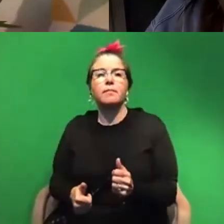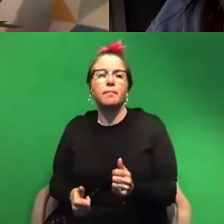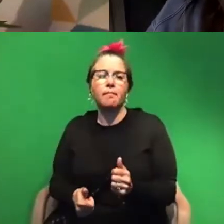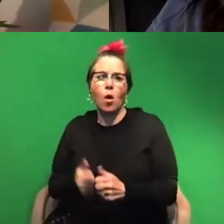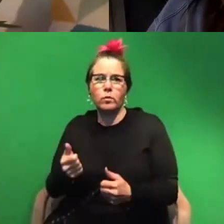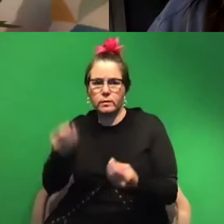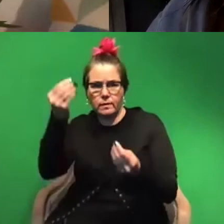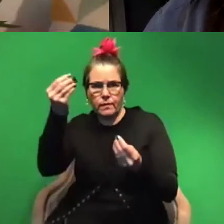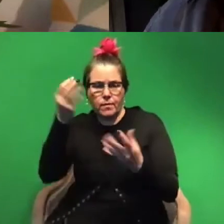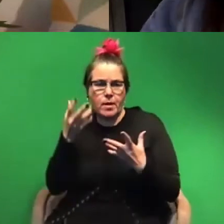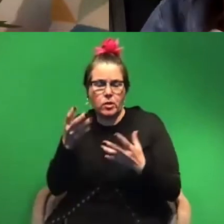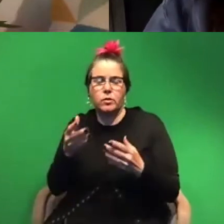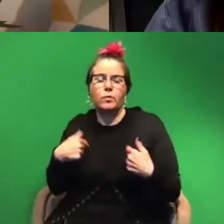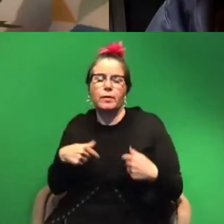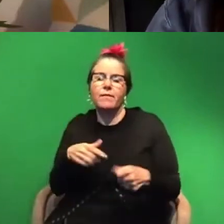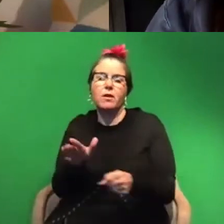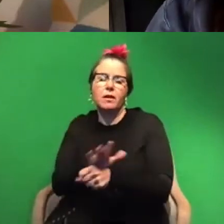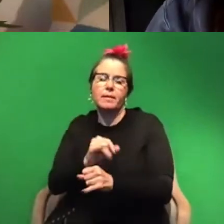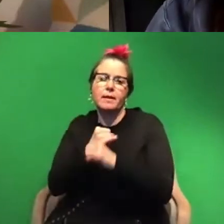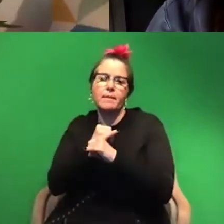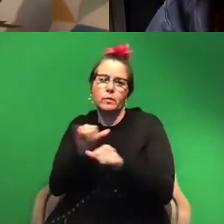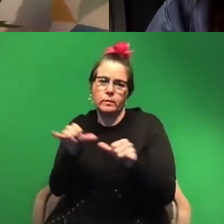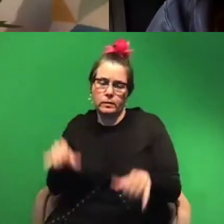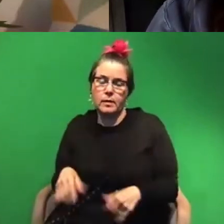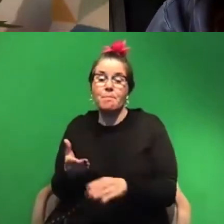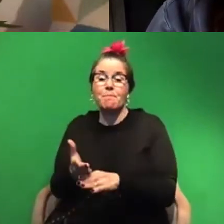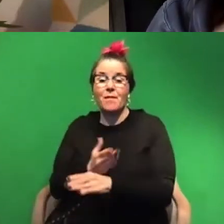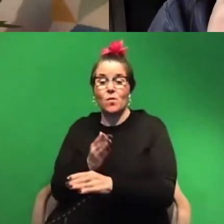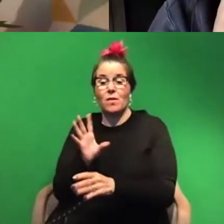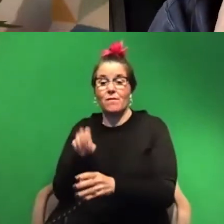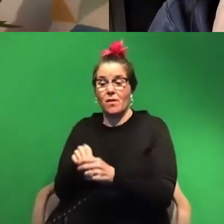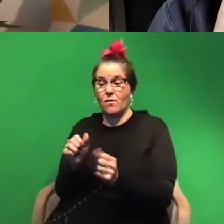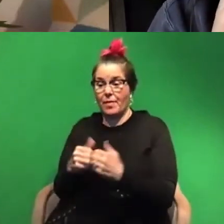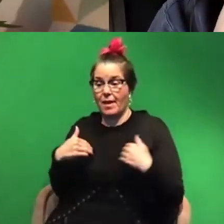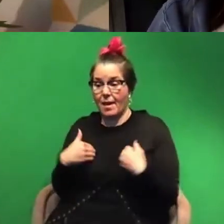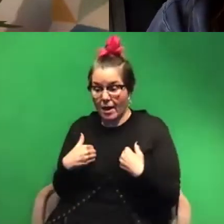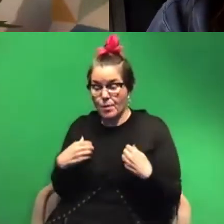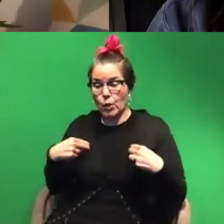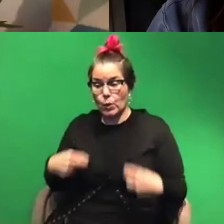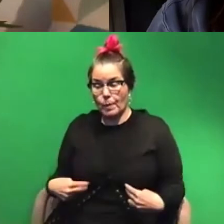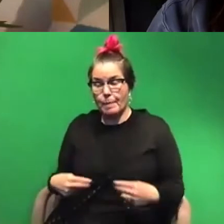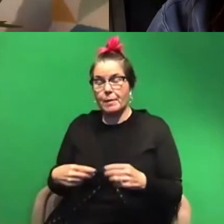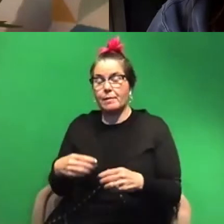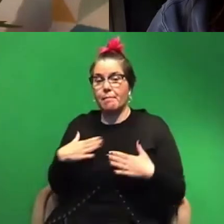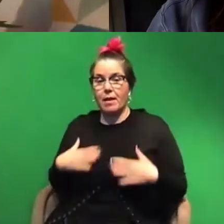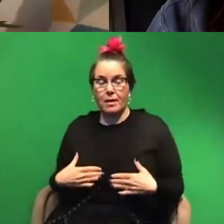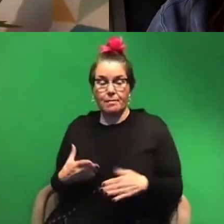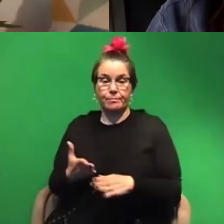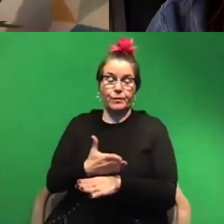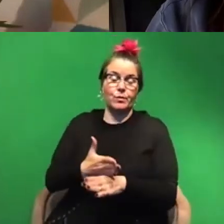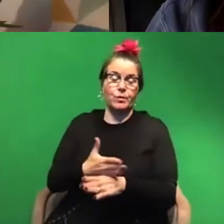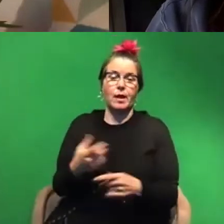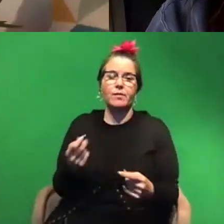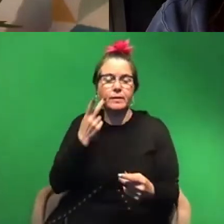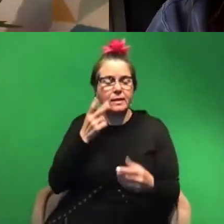we have a complete immune system. But before we get into the animal or the human body, we need to see how